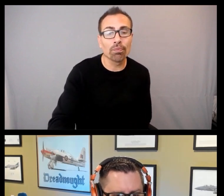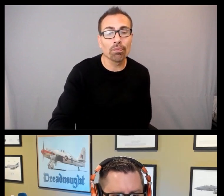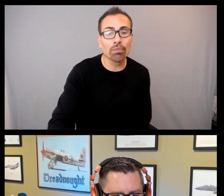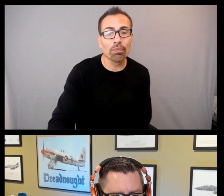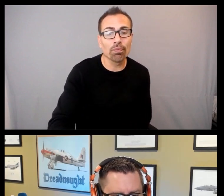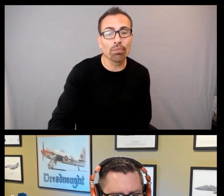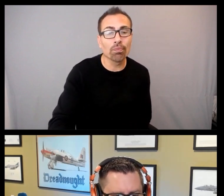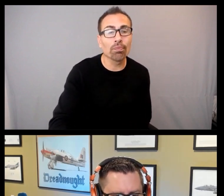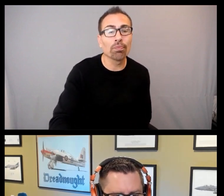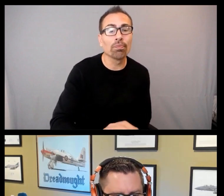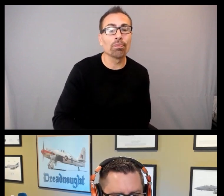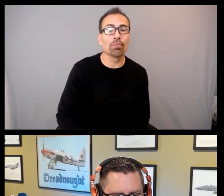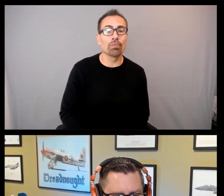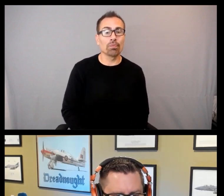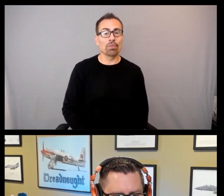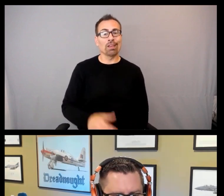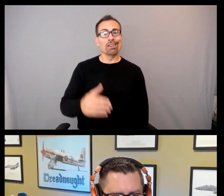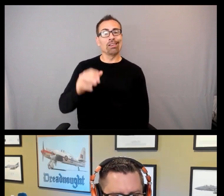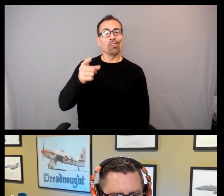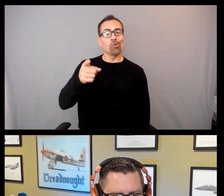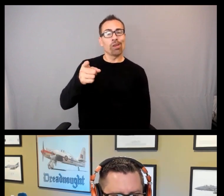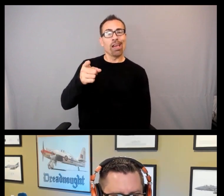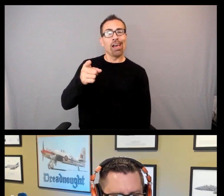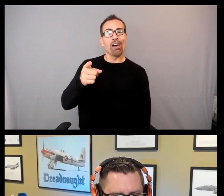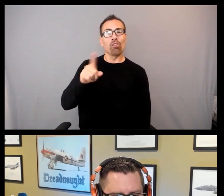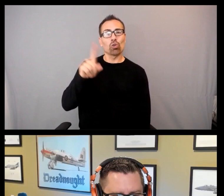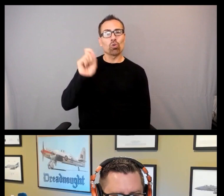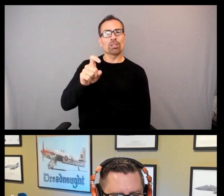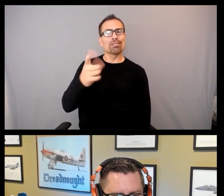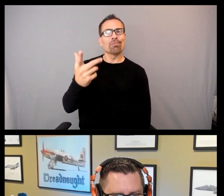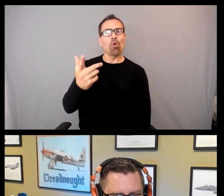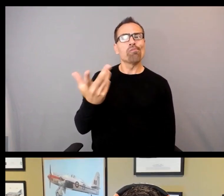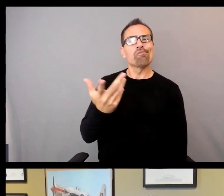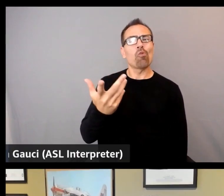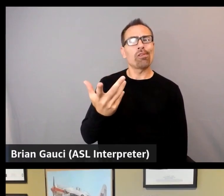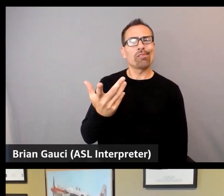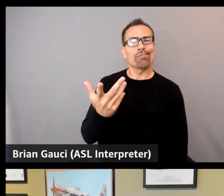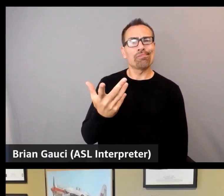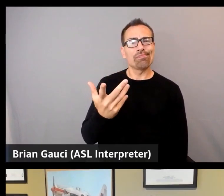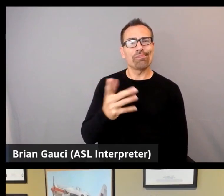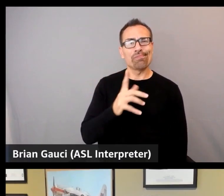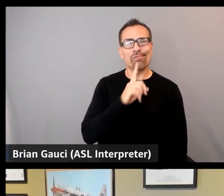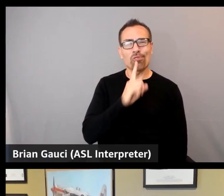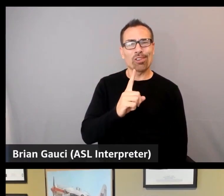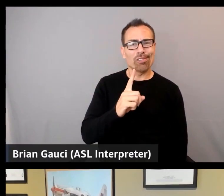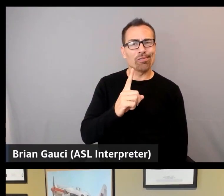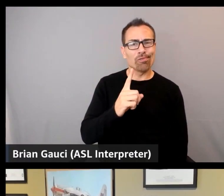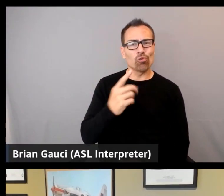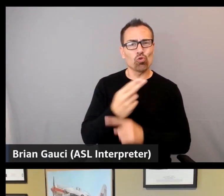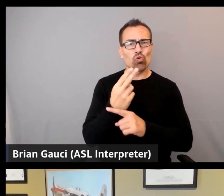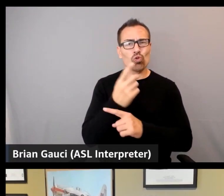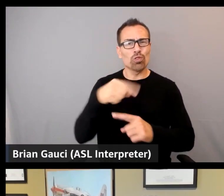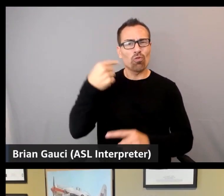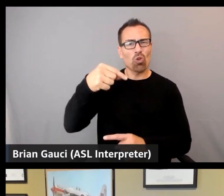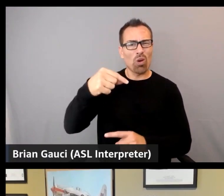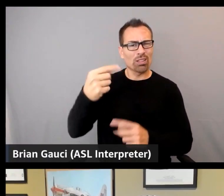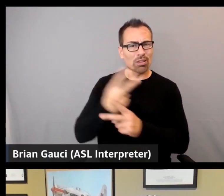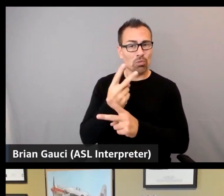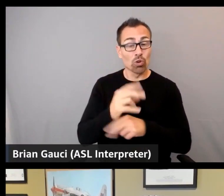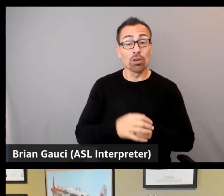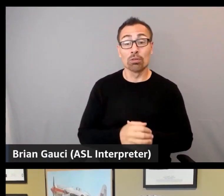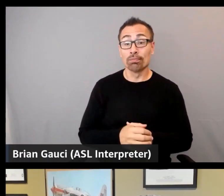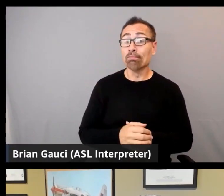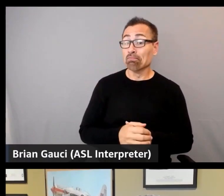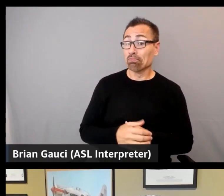are the practical applications for quantum computing? So great question. Currently, the stage that we're in